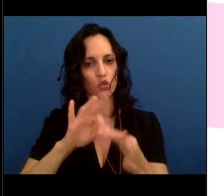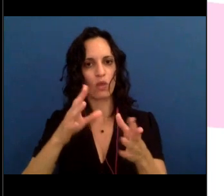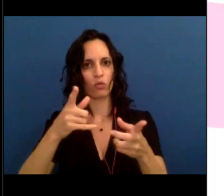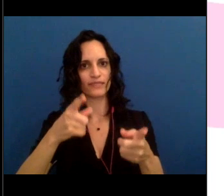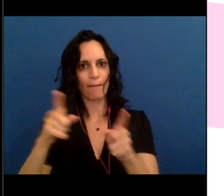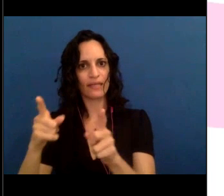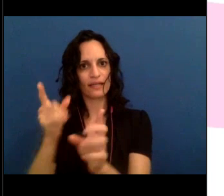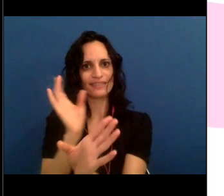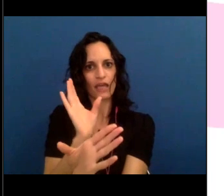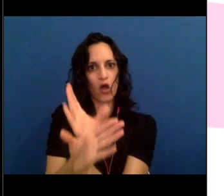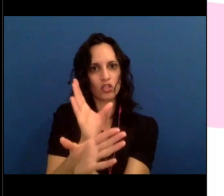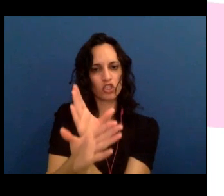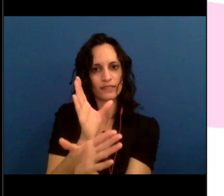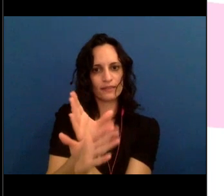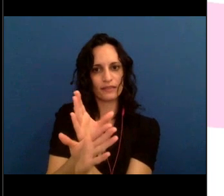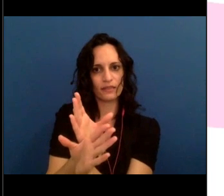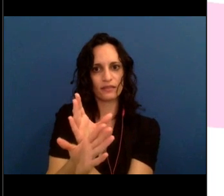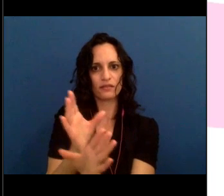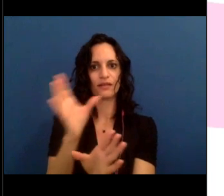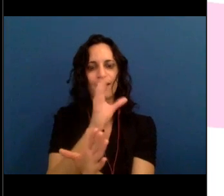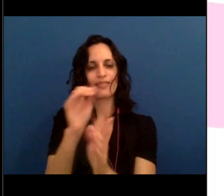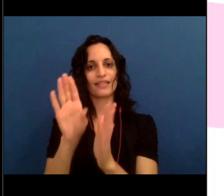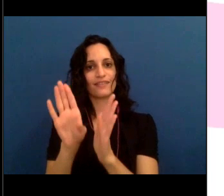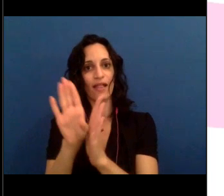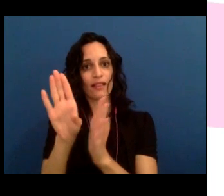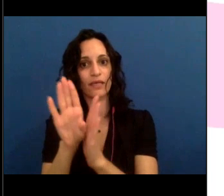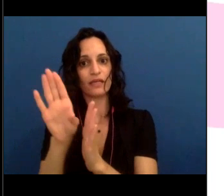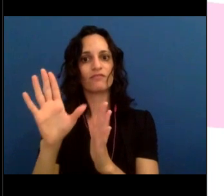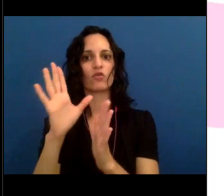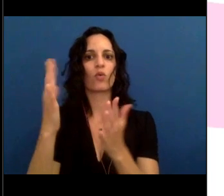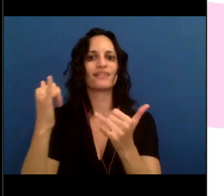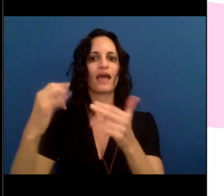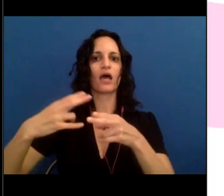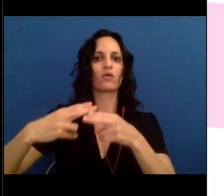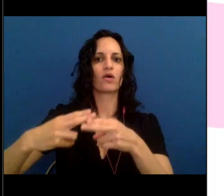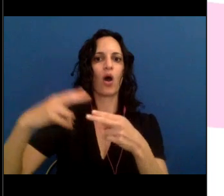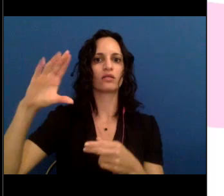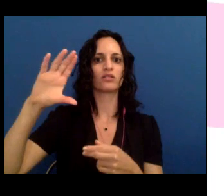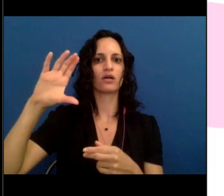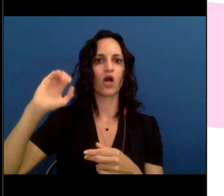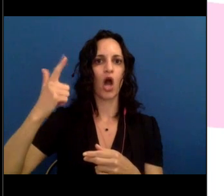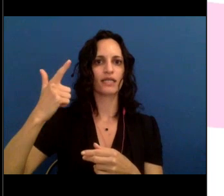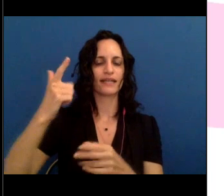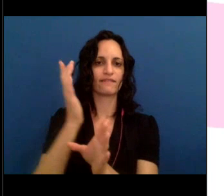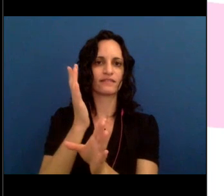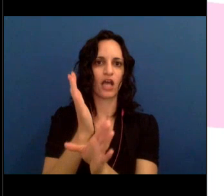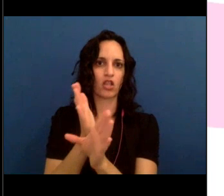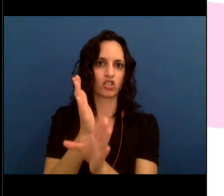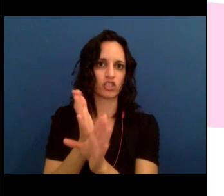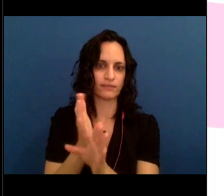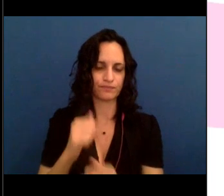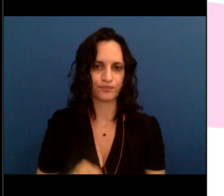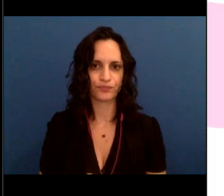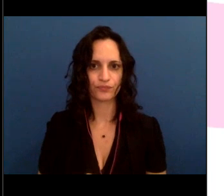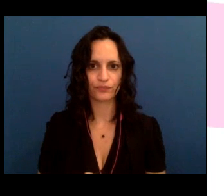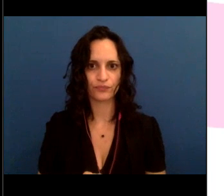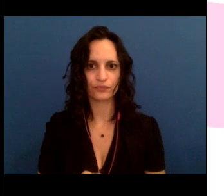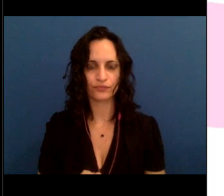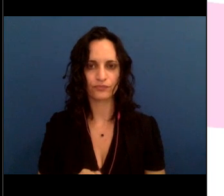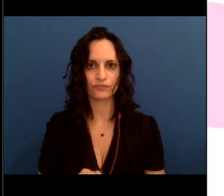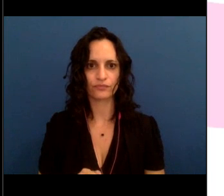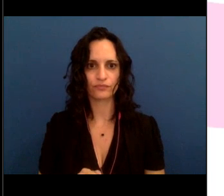the development of what's been called cognitive psychology or cognitive science. The reason I bring this